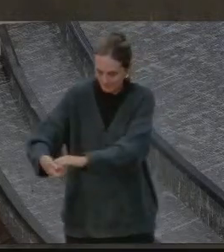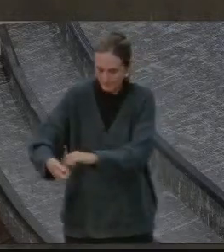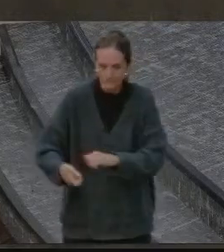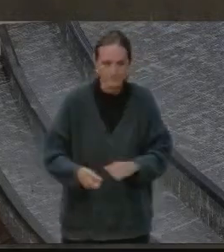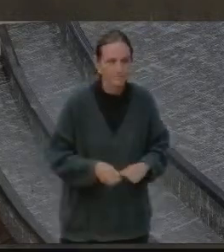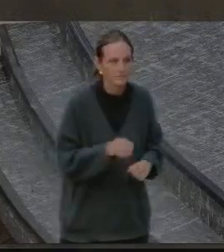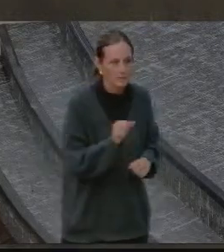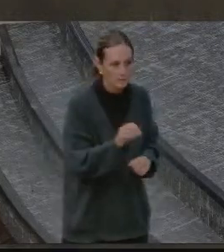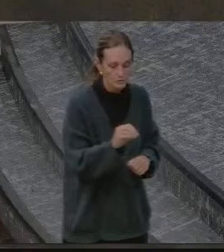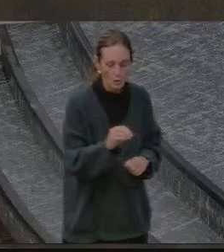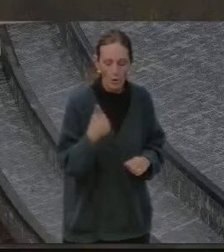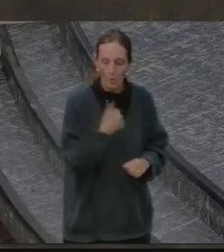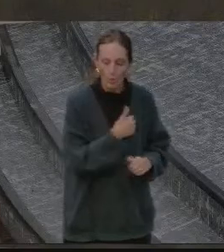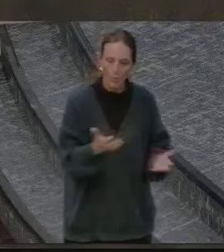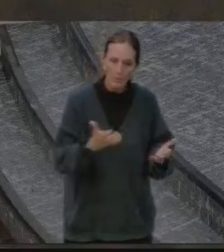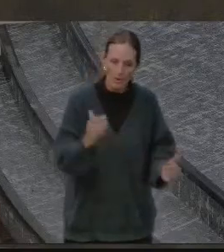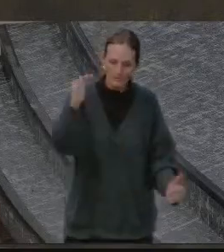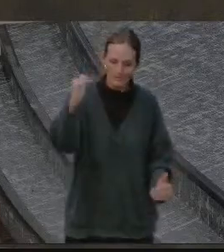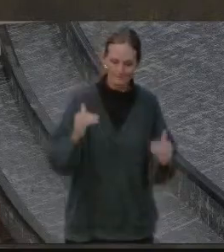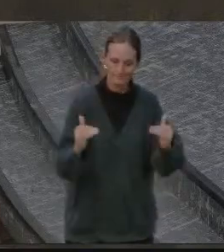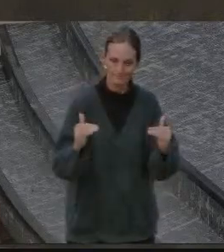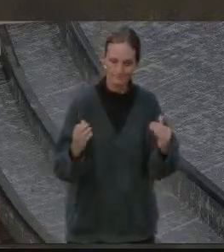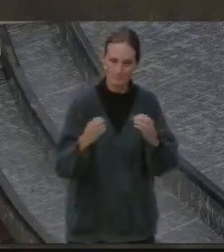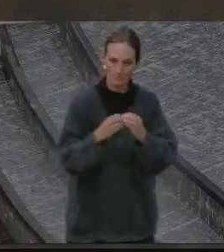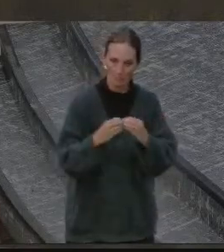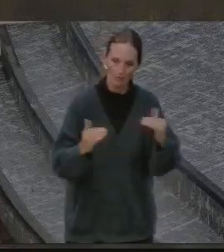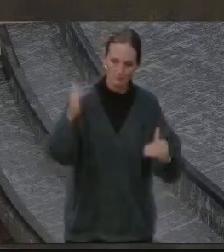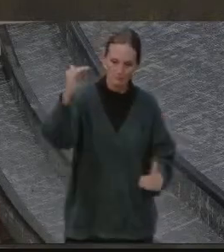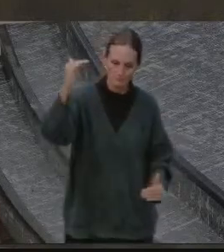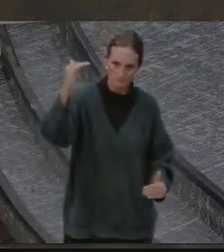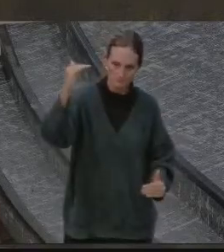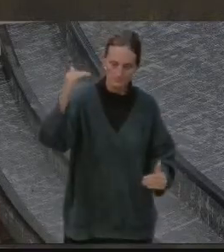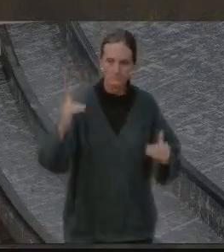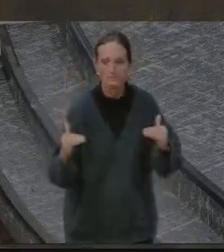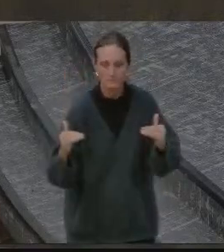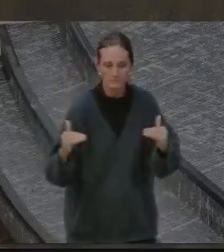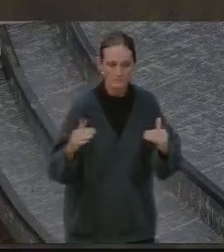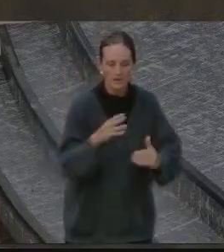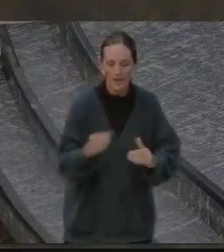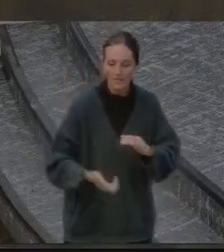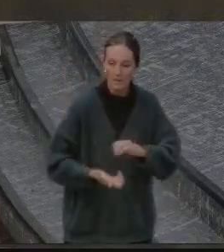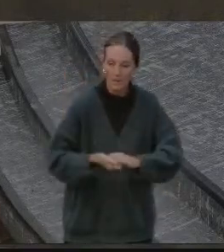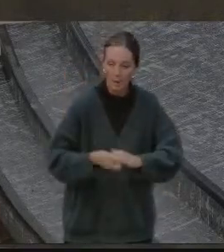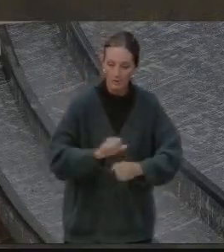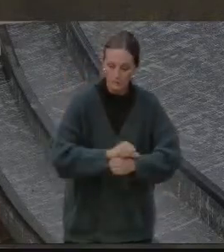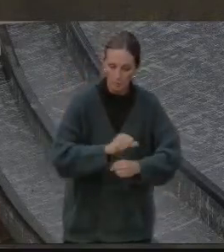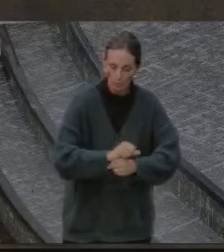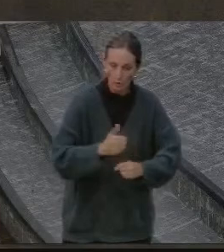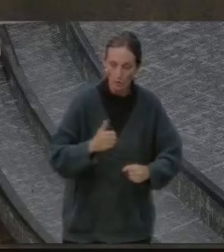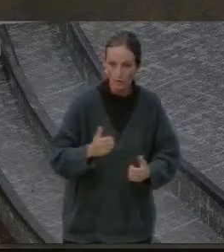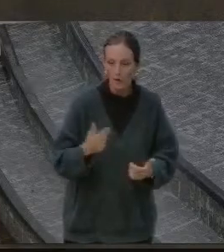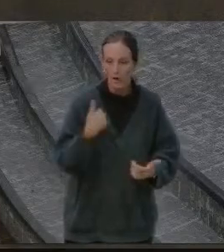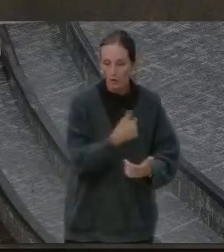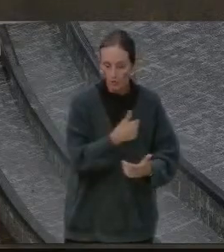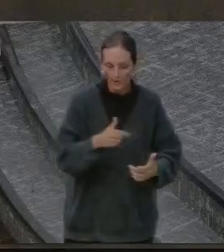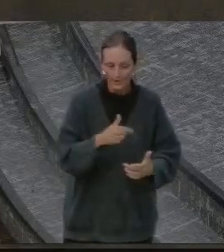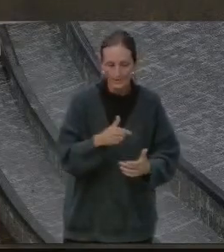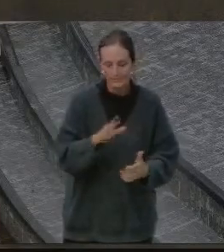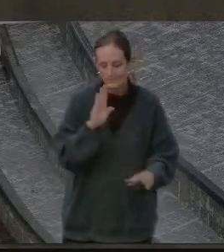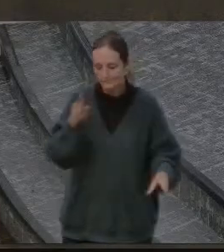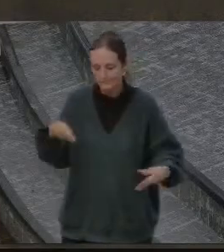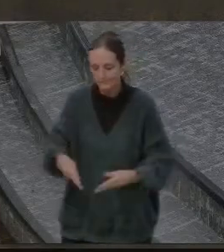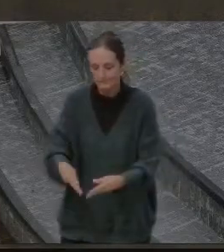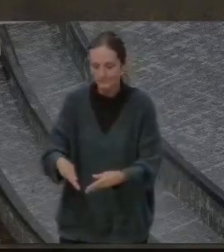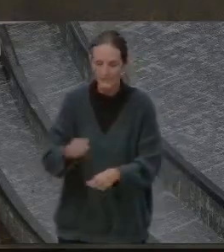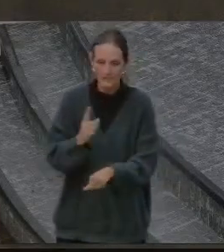disrupting the disparities in students' disciplinary outcomes. Partnership work has informed school discipline policies, such as our Code